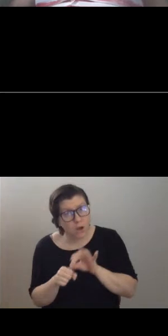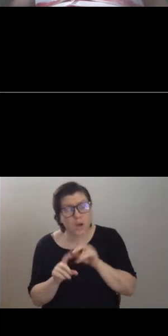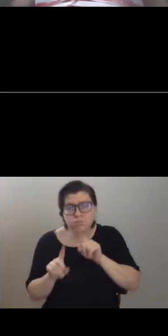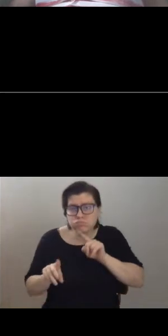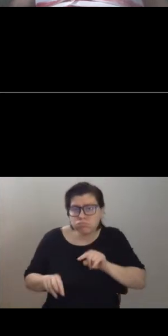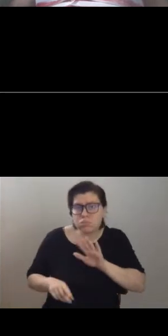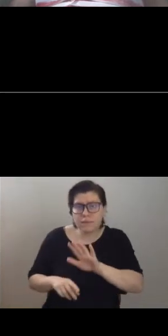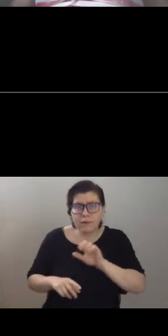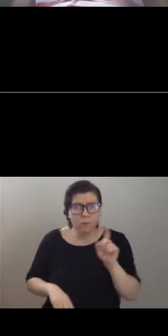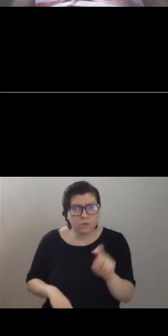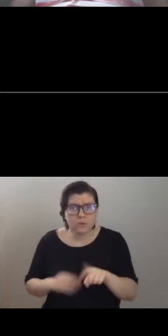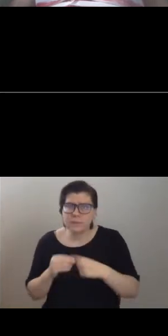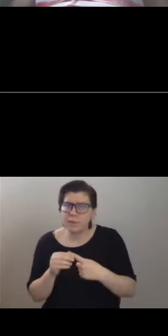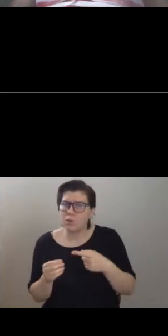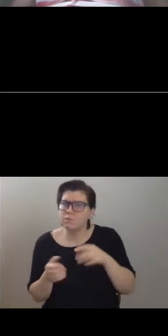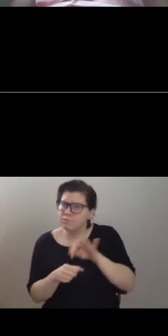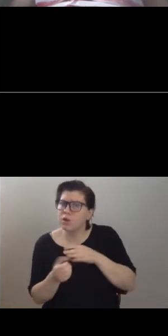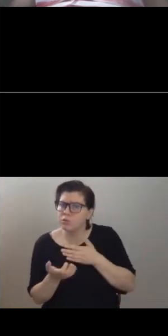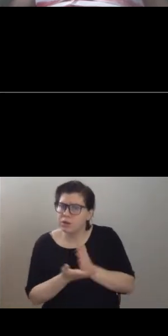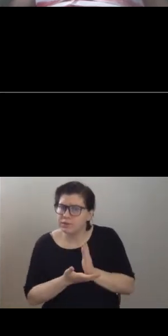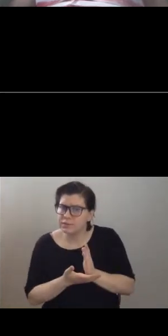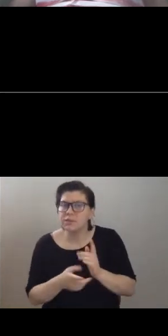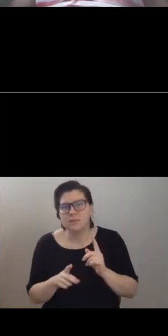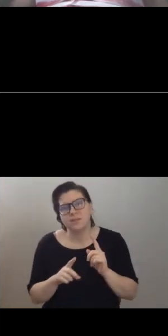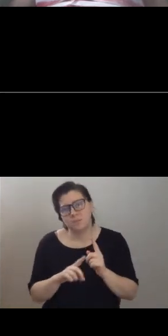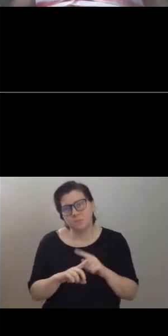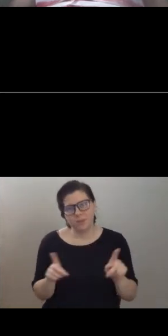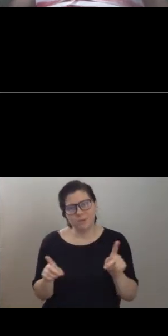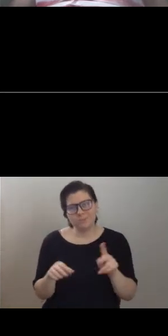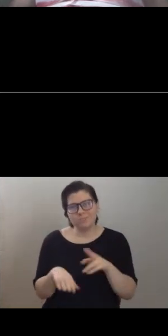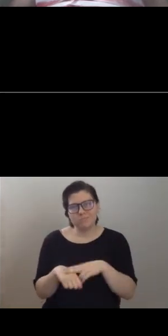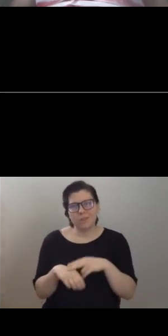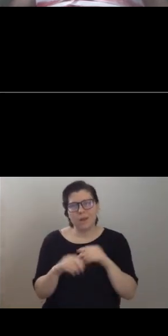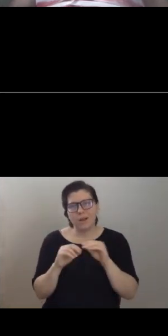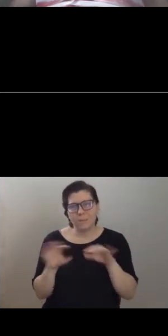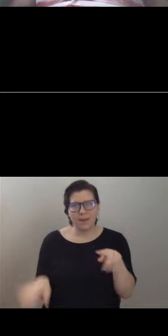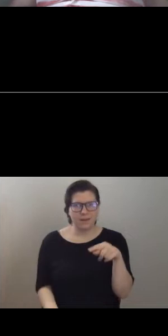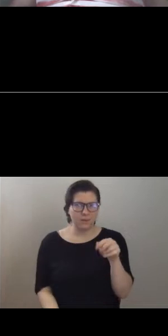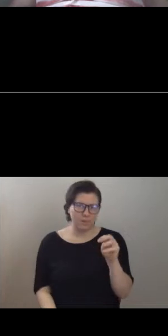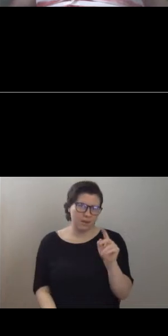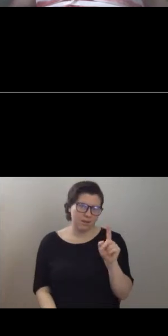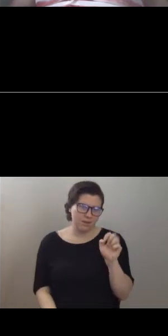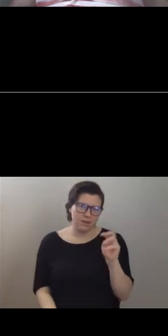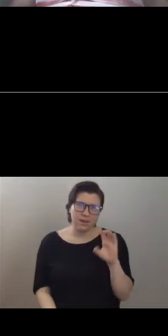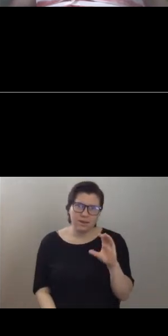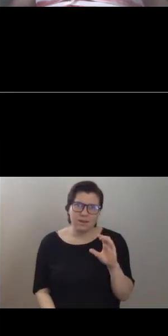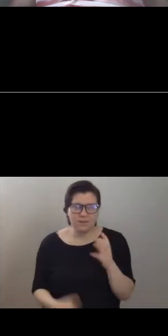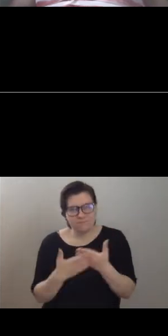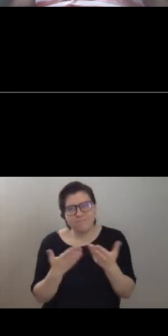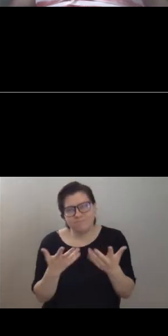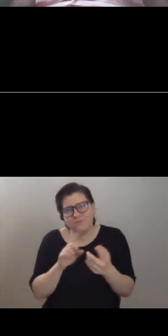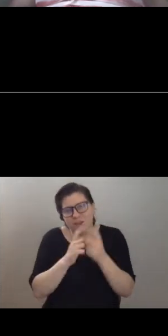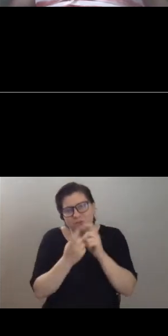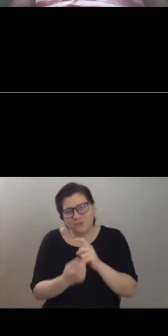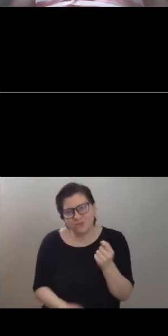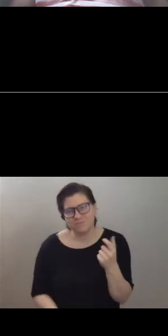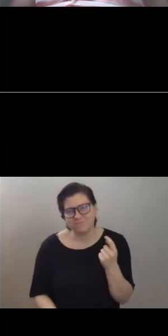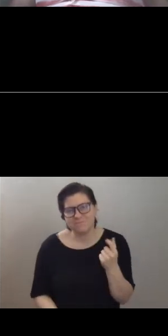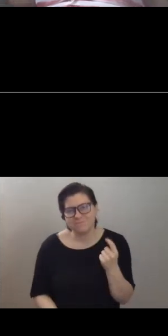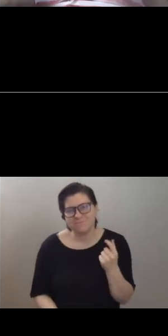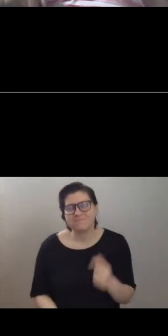about voting rights. But because of the pandemic, things have changed a little bit.